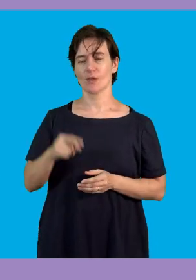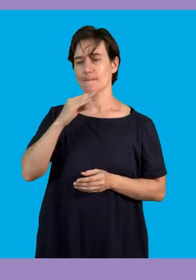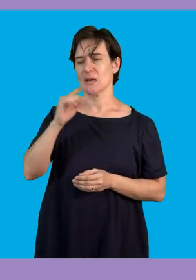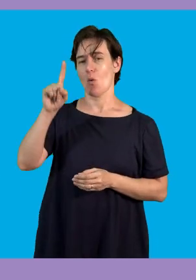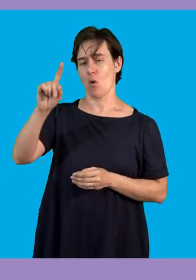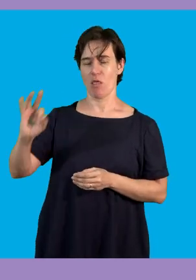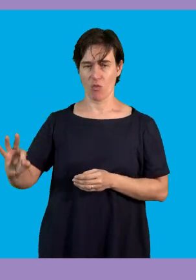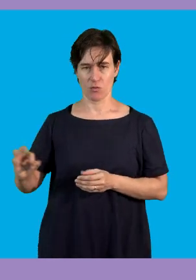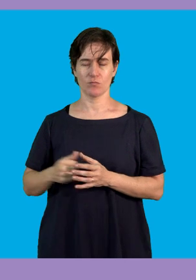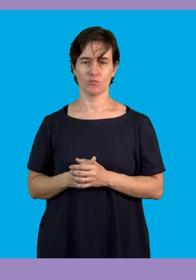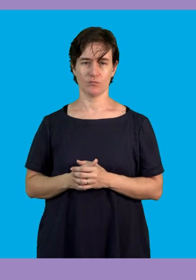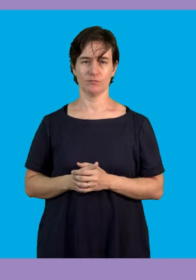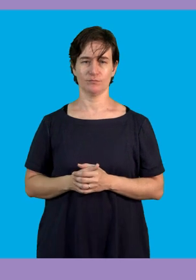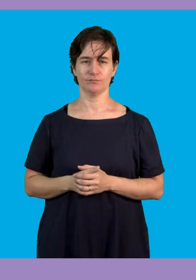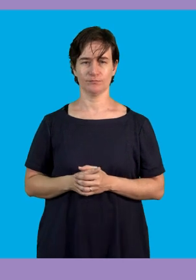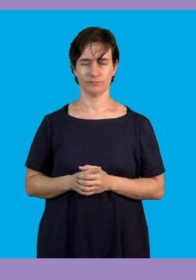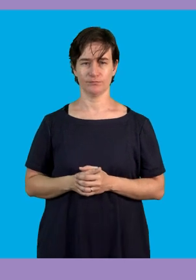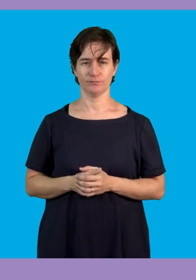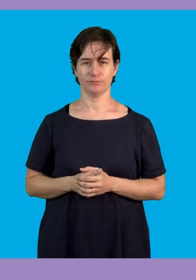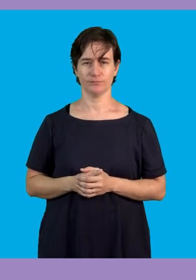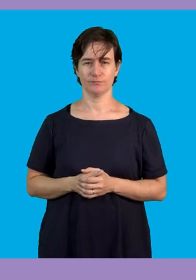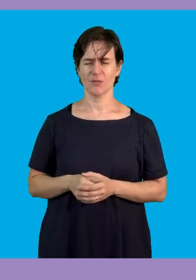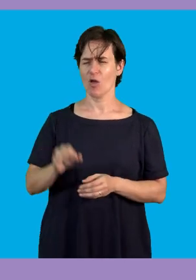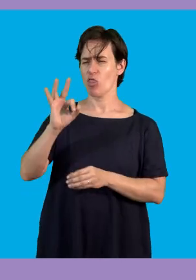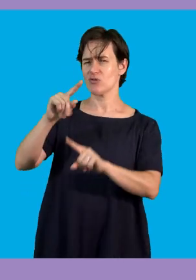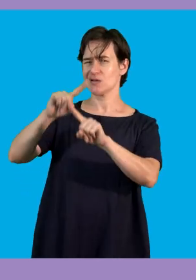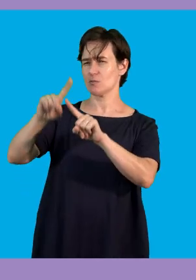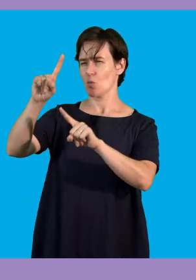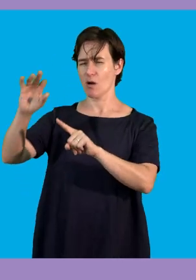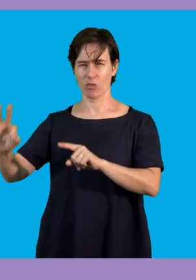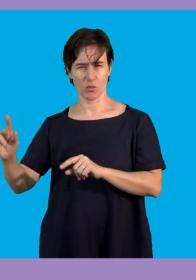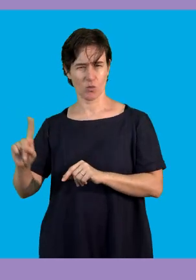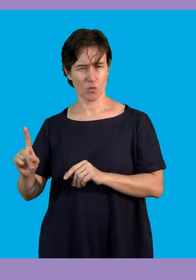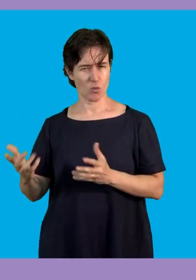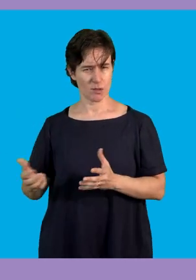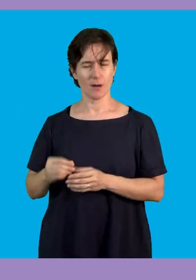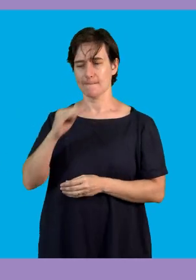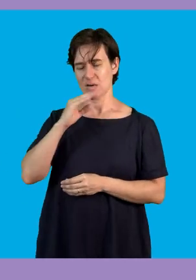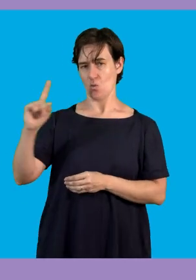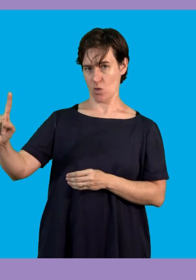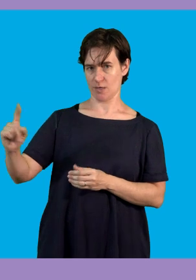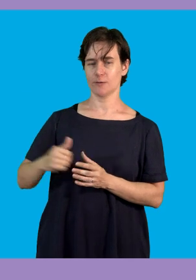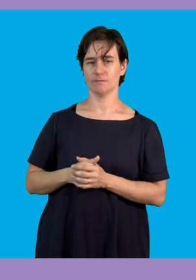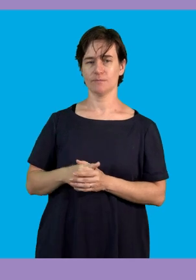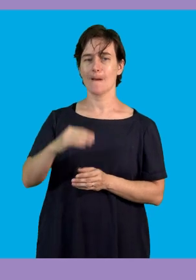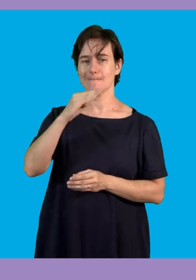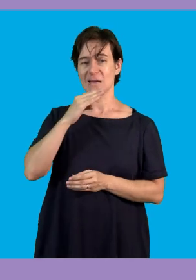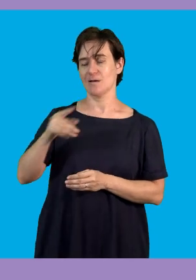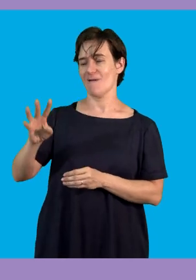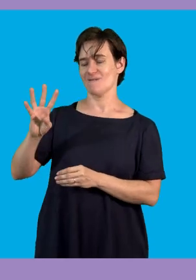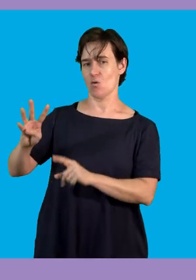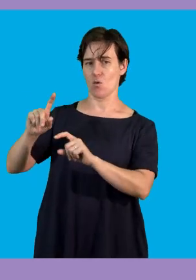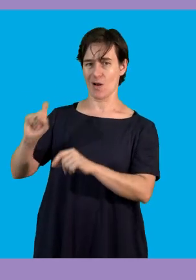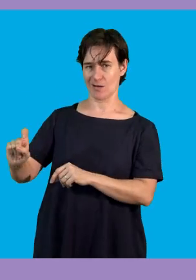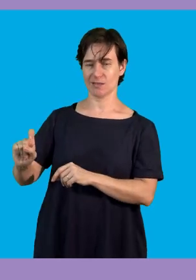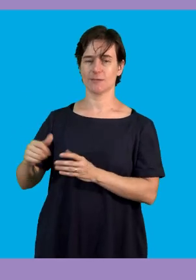third. Then 3 multiplied by a third would give us 1, so we remain with